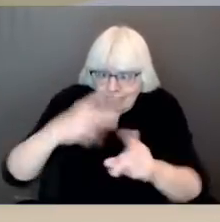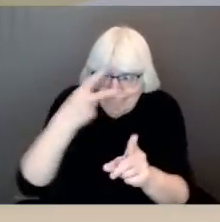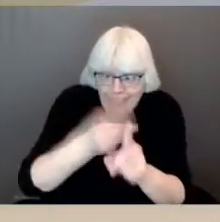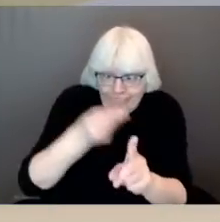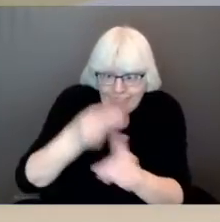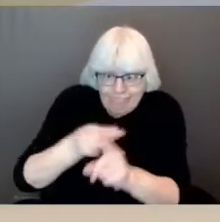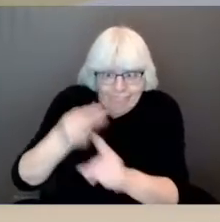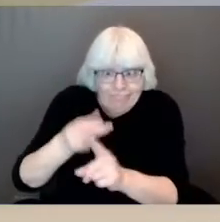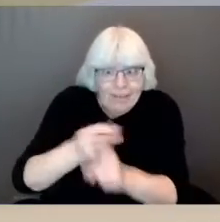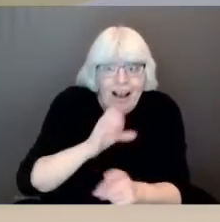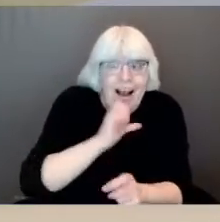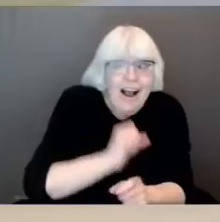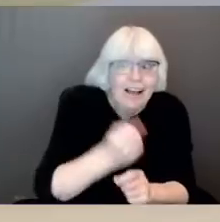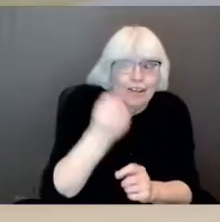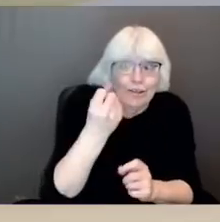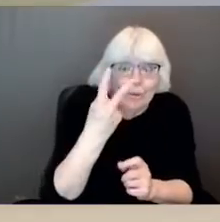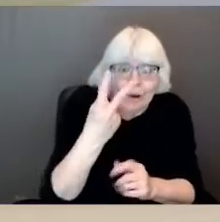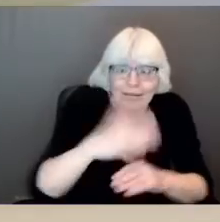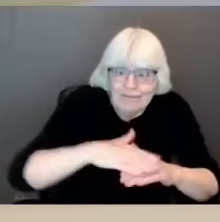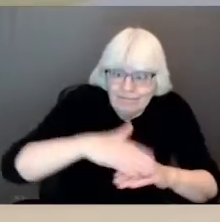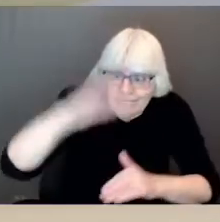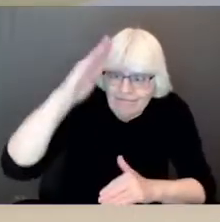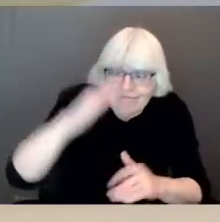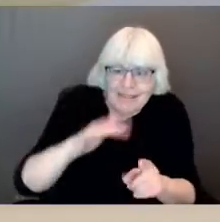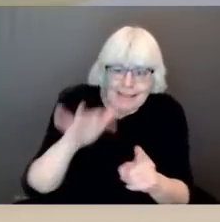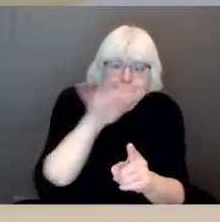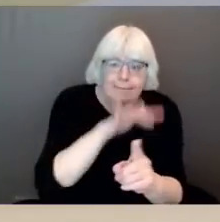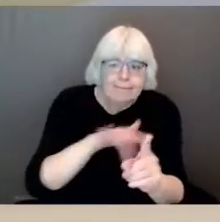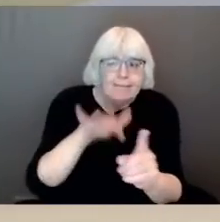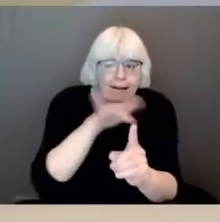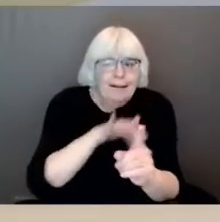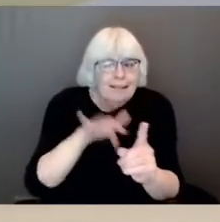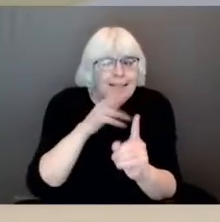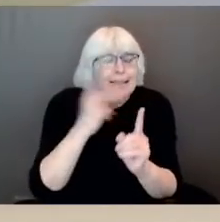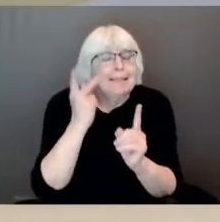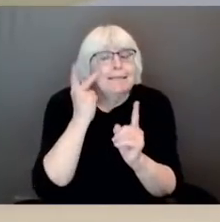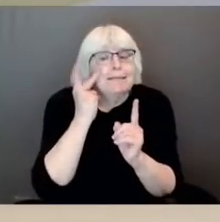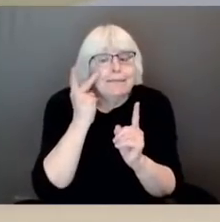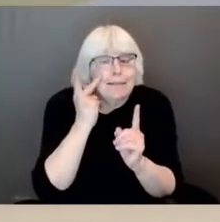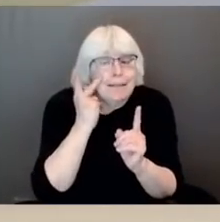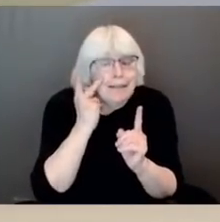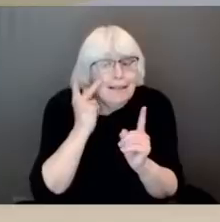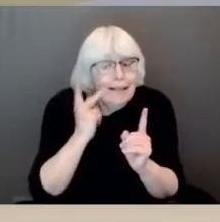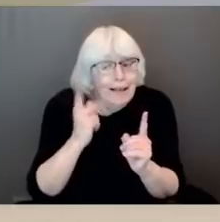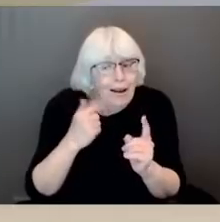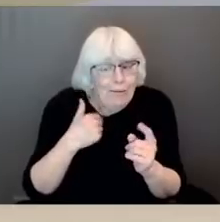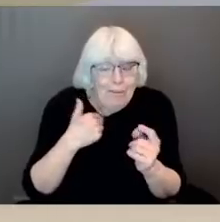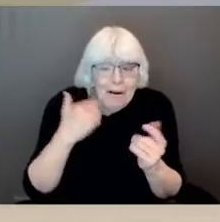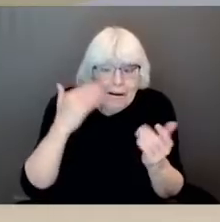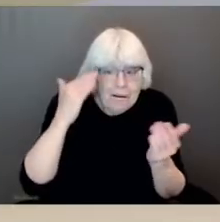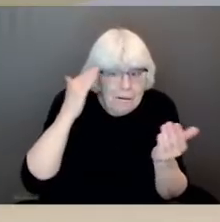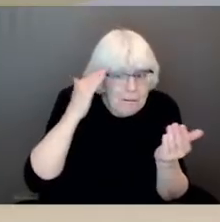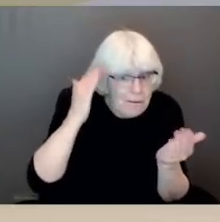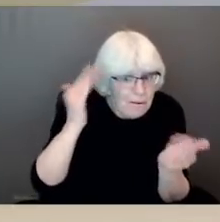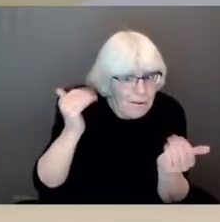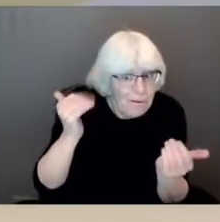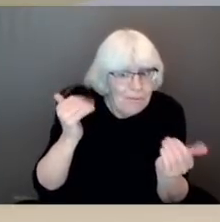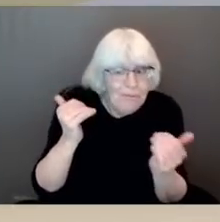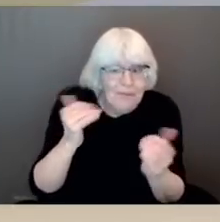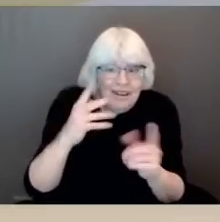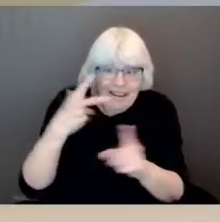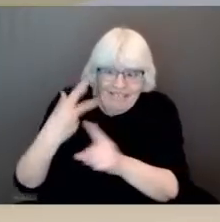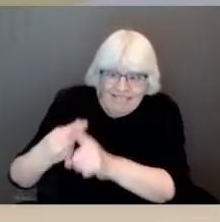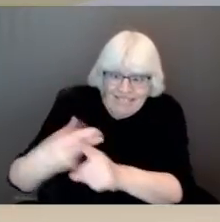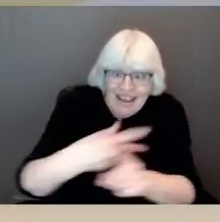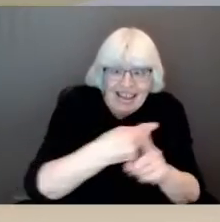up. And we may, of course, I'm hopeful we'll be able to vaccinate our 5 to